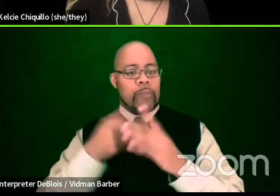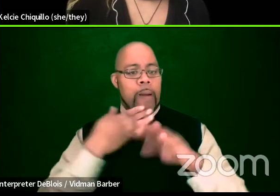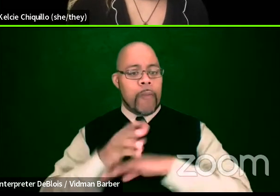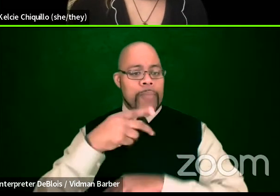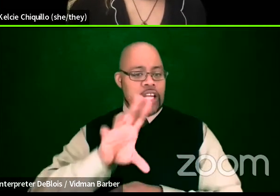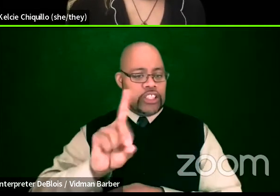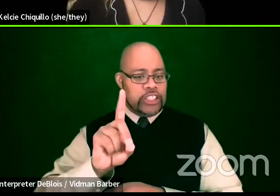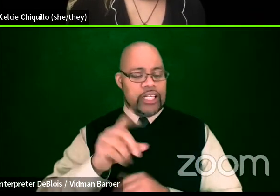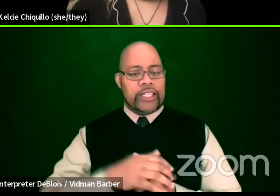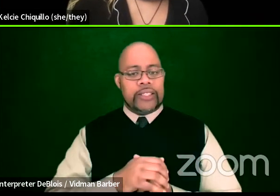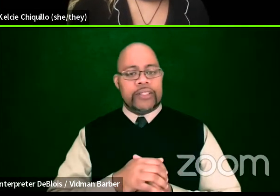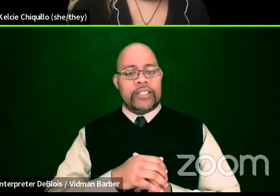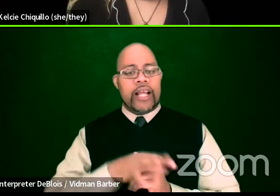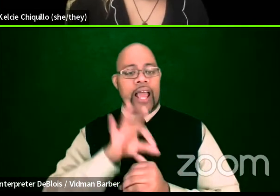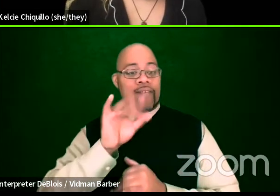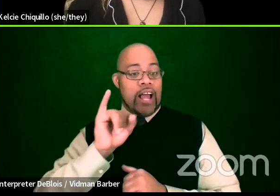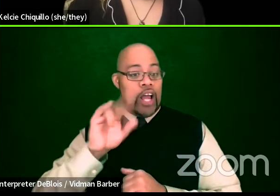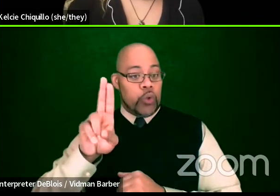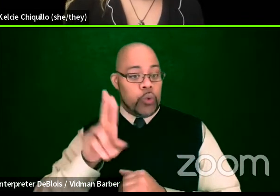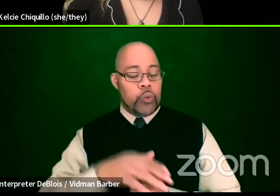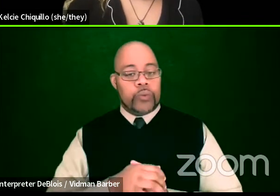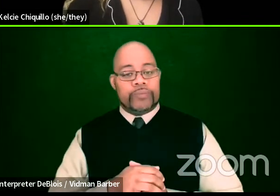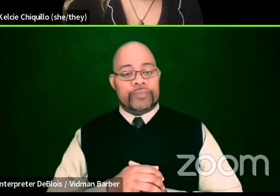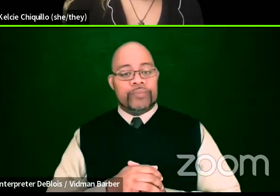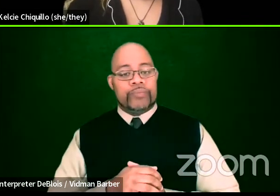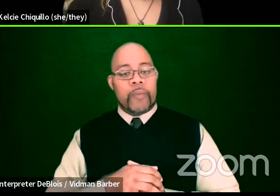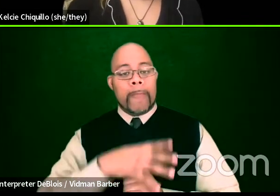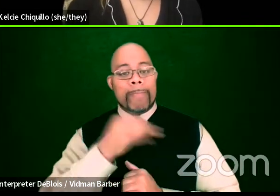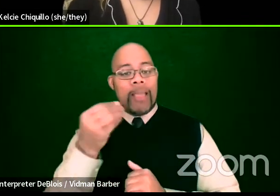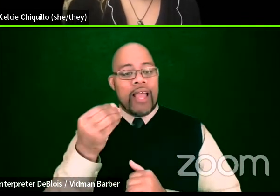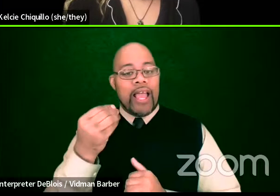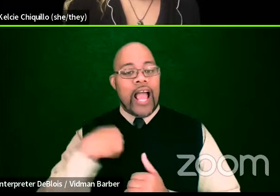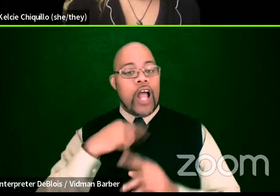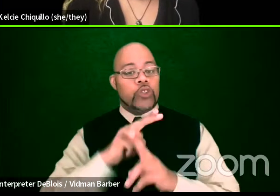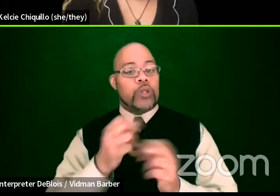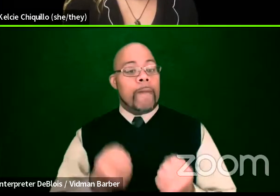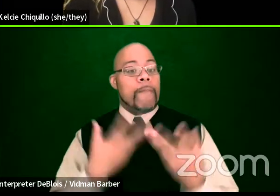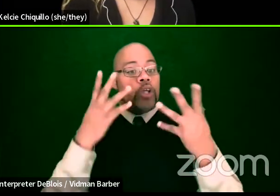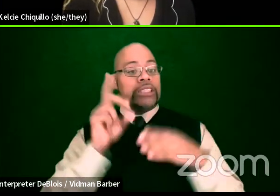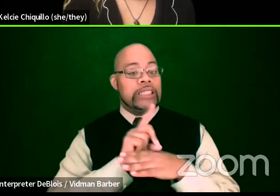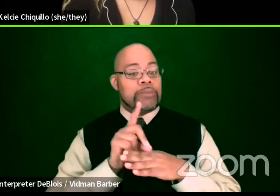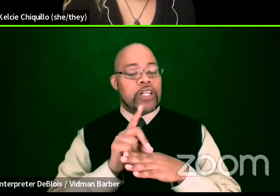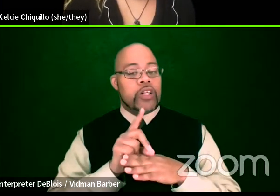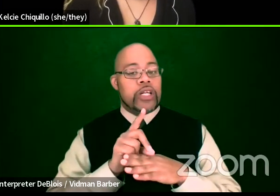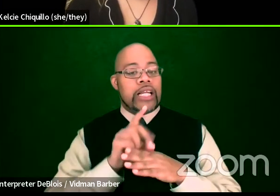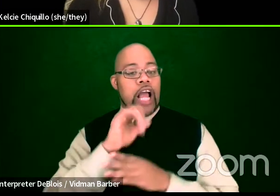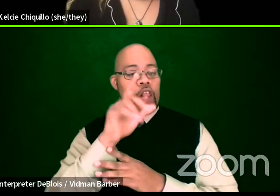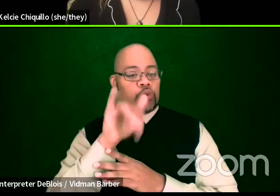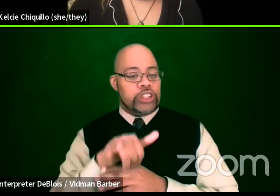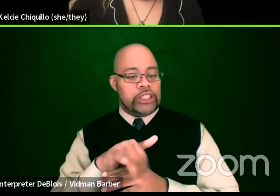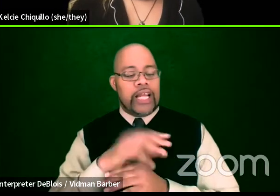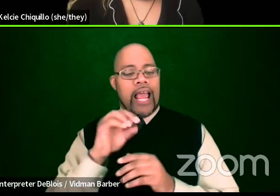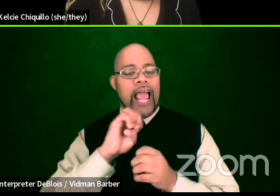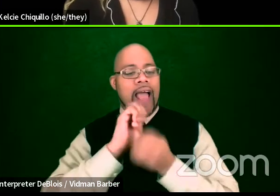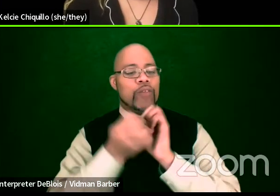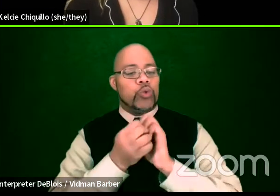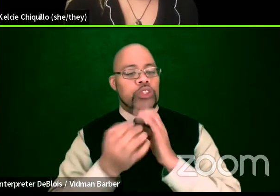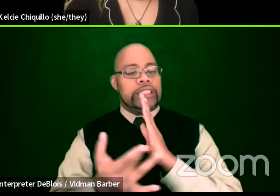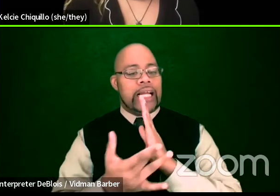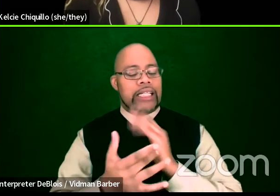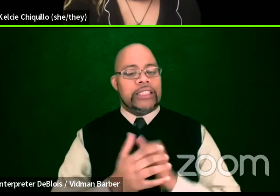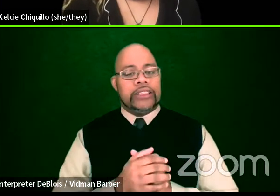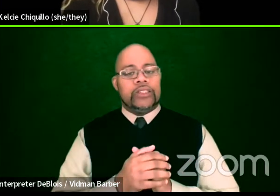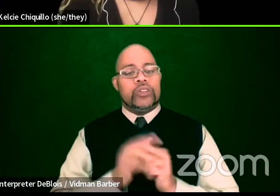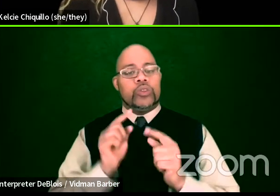at FIU. And I use multidisciplinary ecology and evolutionary techniques